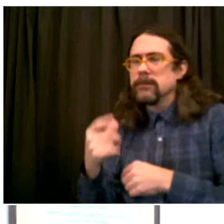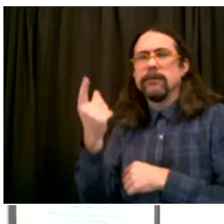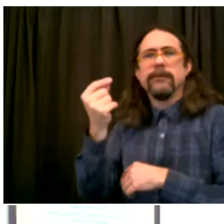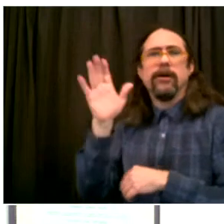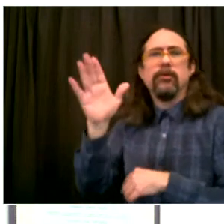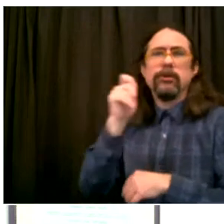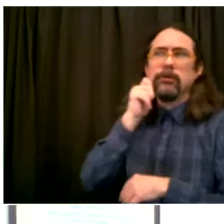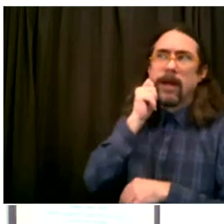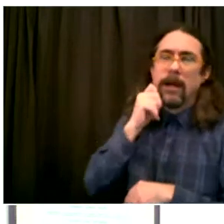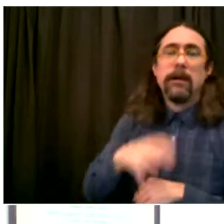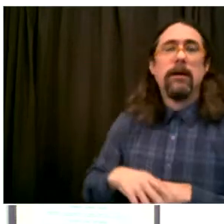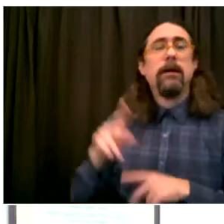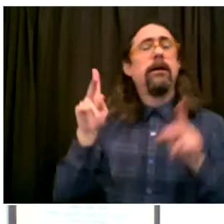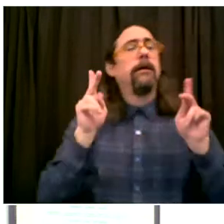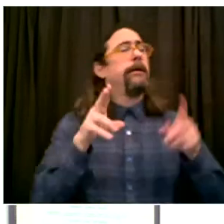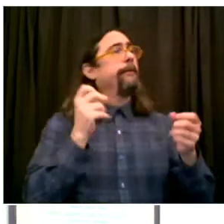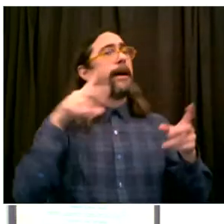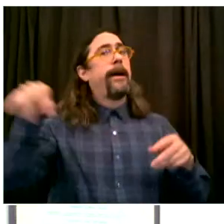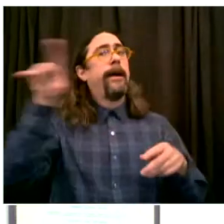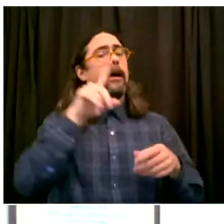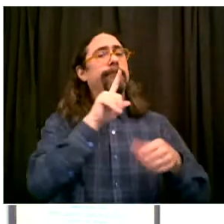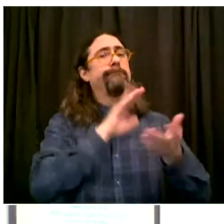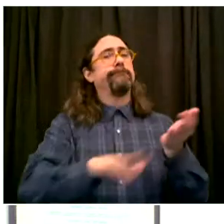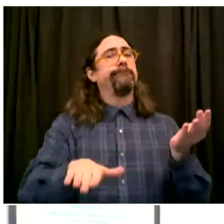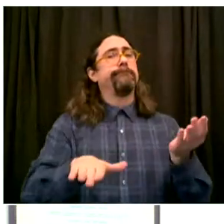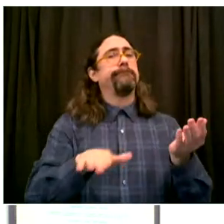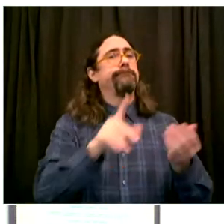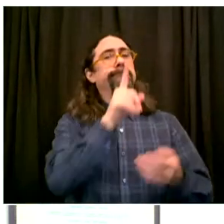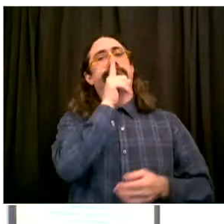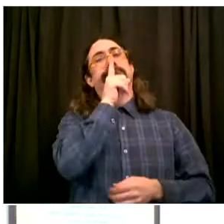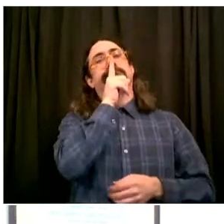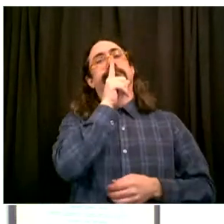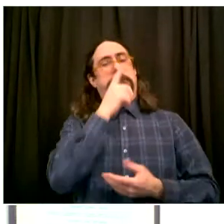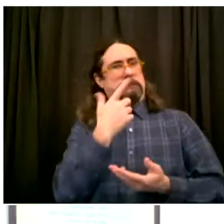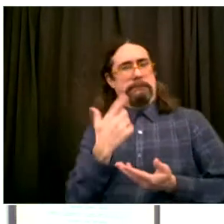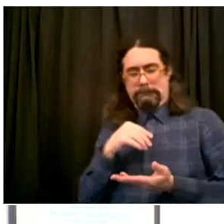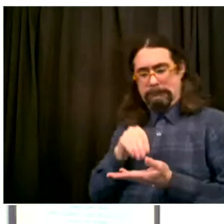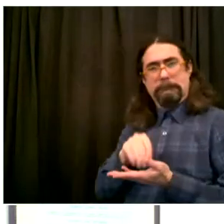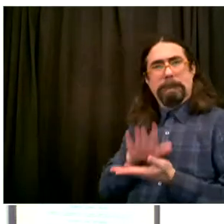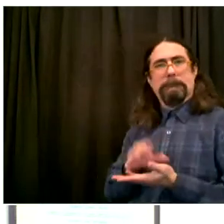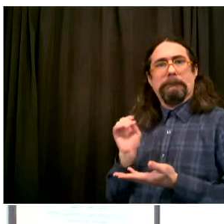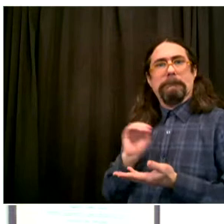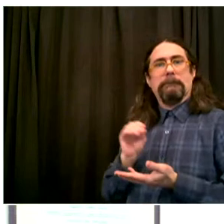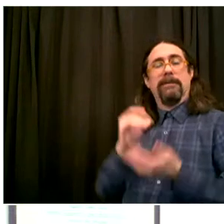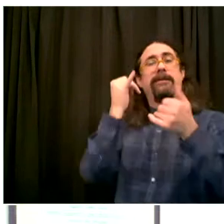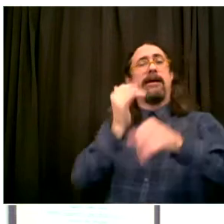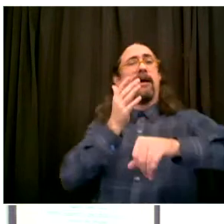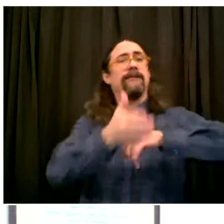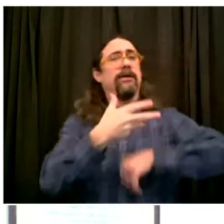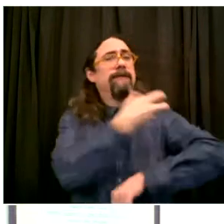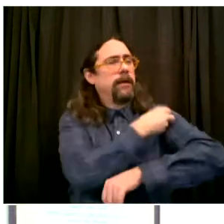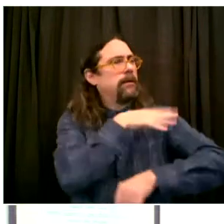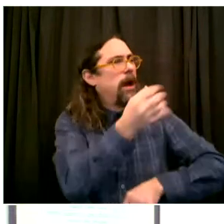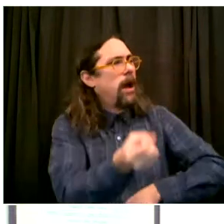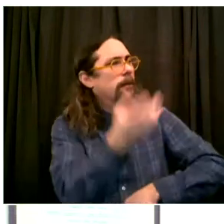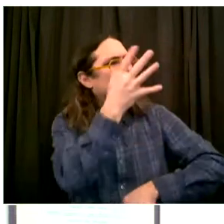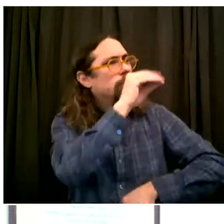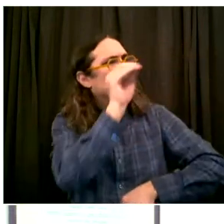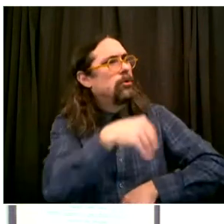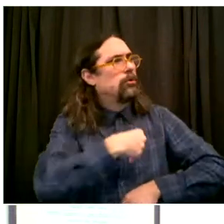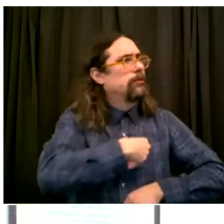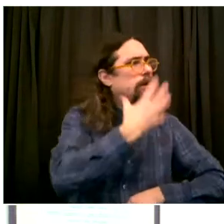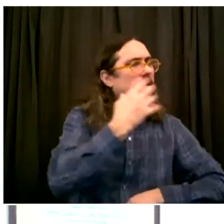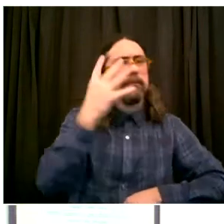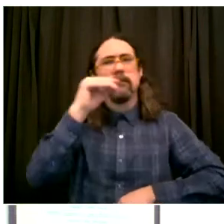a health alert notice. This is the way that we communicate with clinicians around New York City, making very